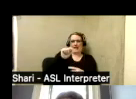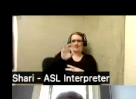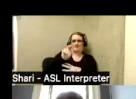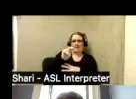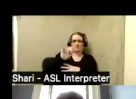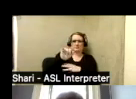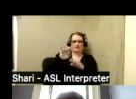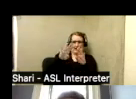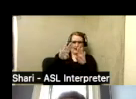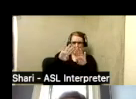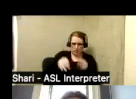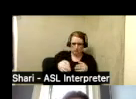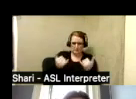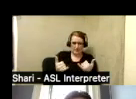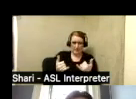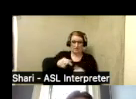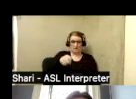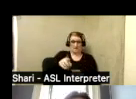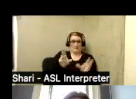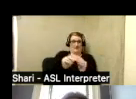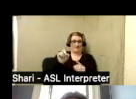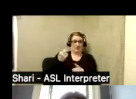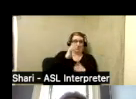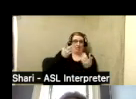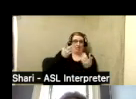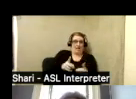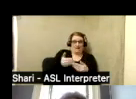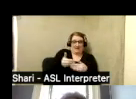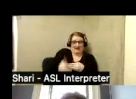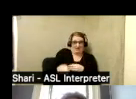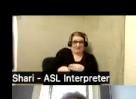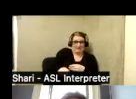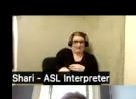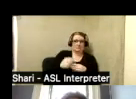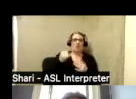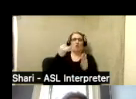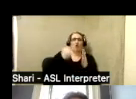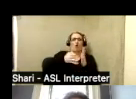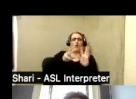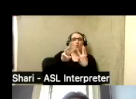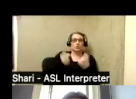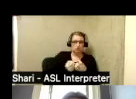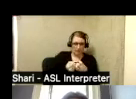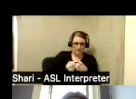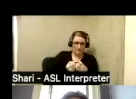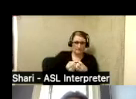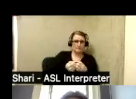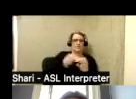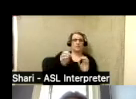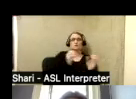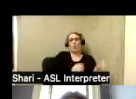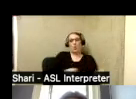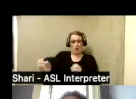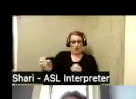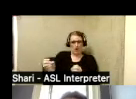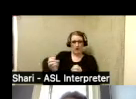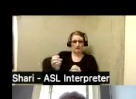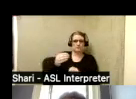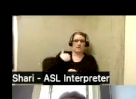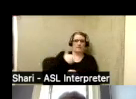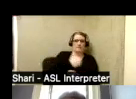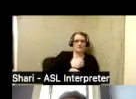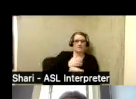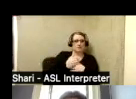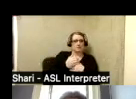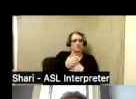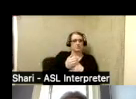first meeting will occur as soon as we finish this panel. It's a collective art workshop that was organized by a member, Connor Gannon,